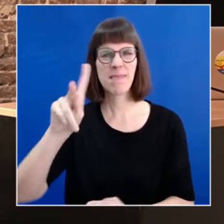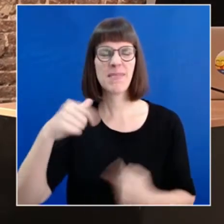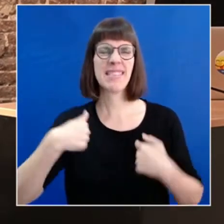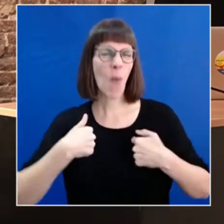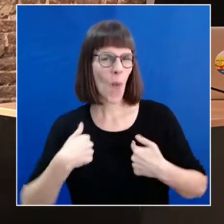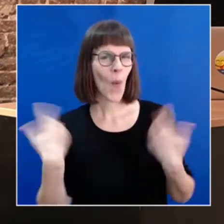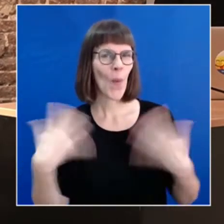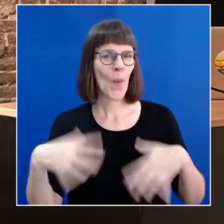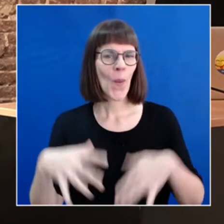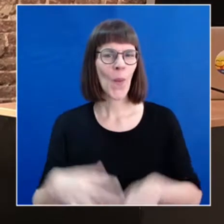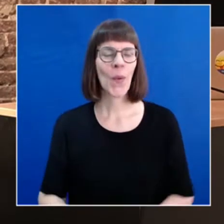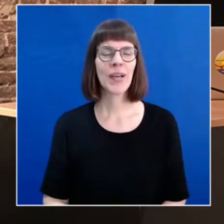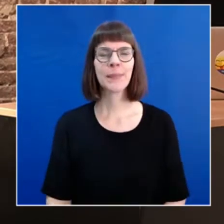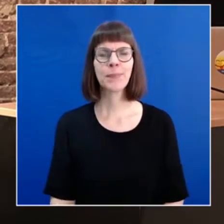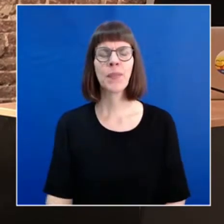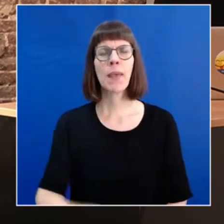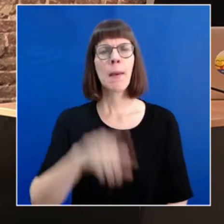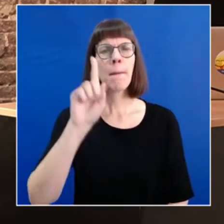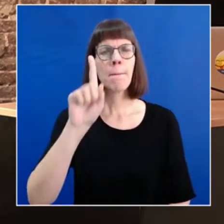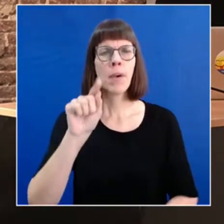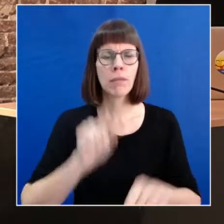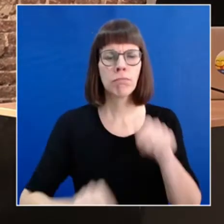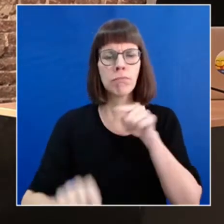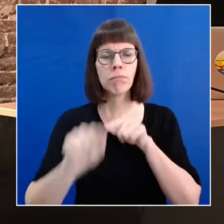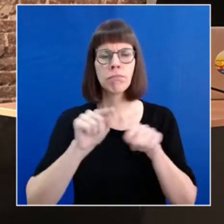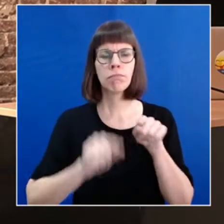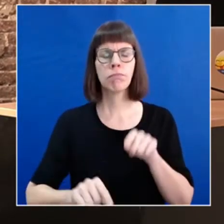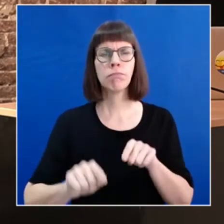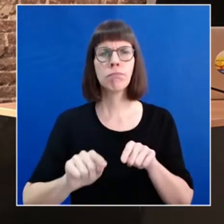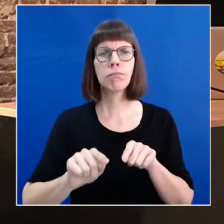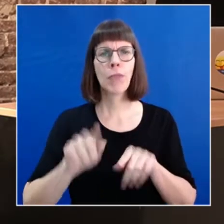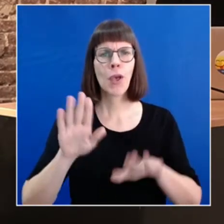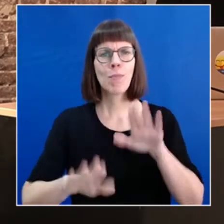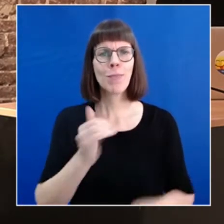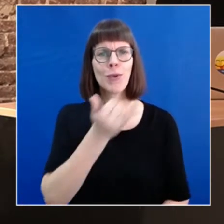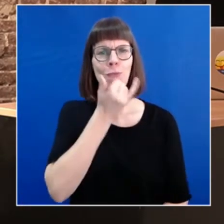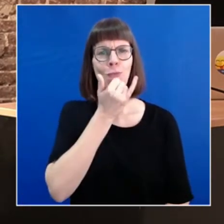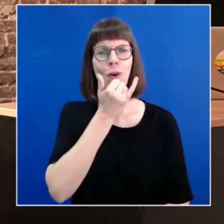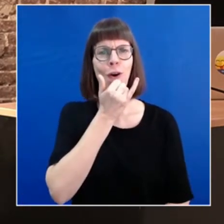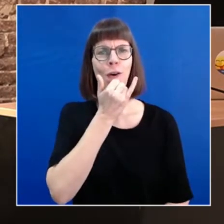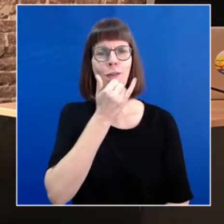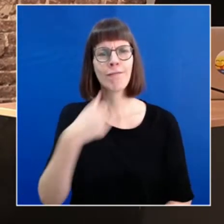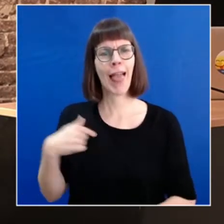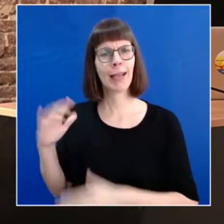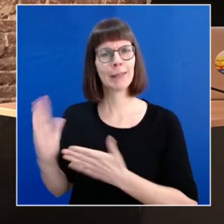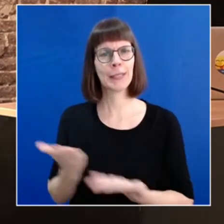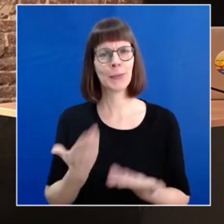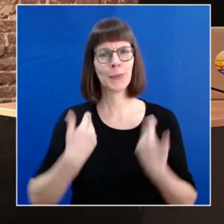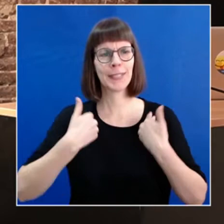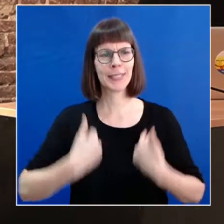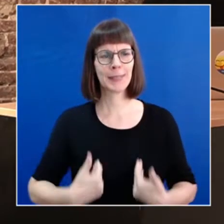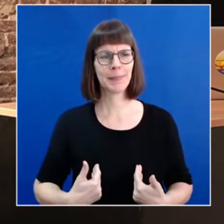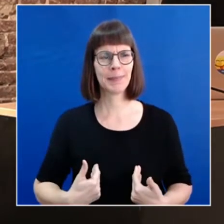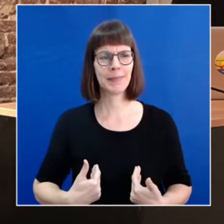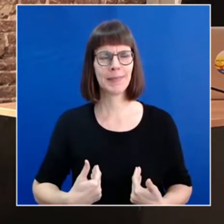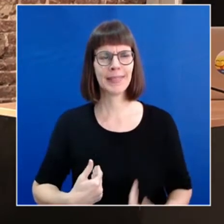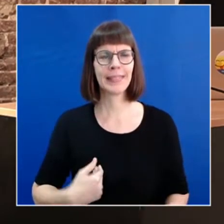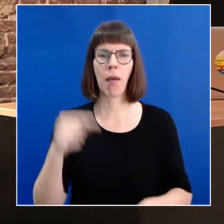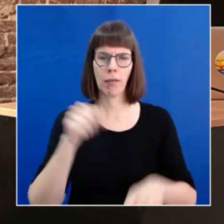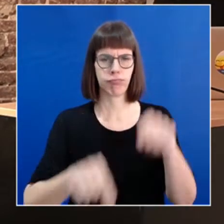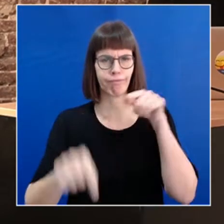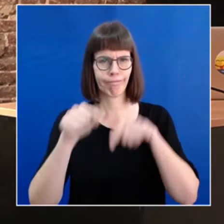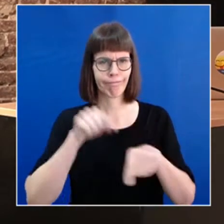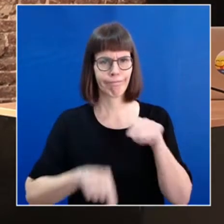try again. Maybe I was wrong with introducing myself, sorry. Okay, I do again because I was wrong. I am